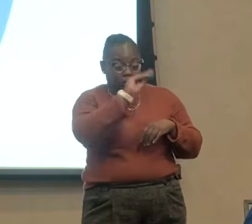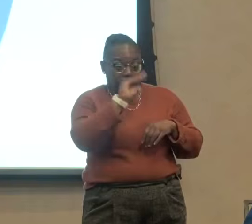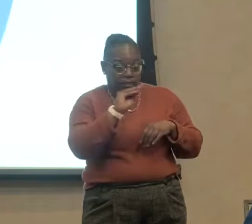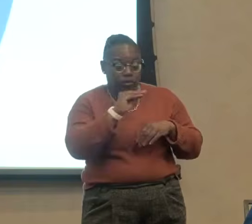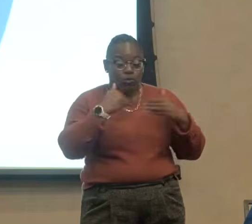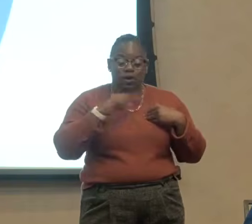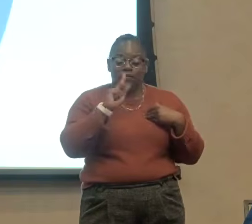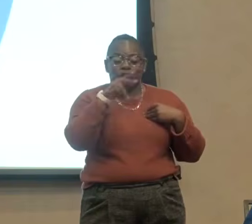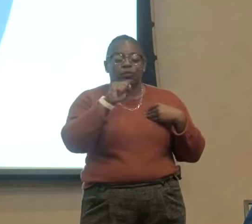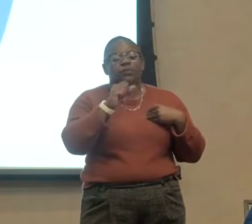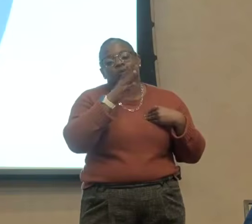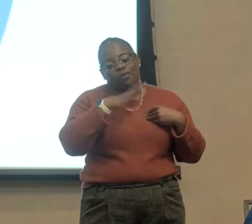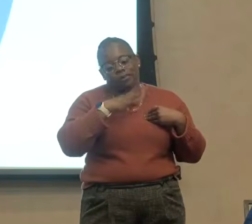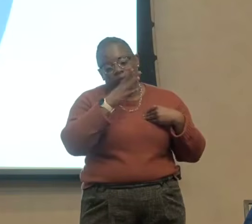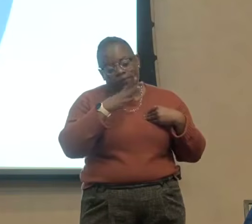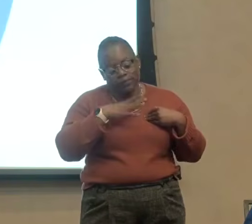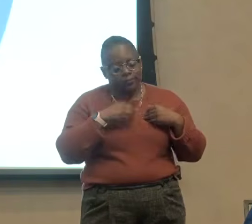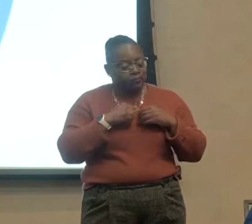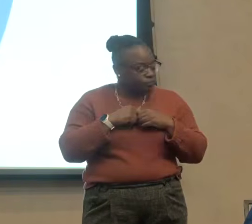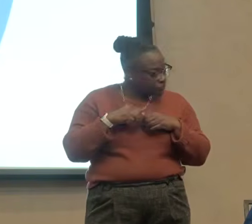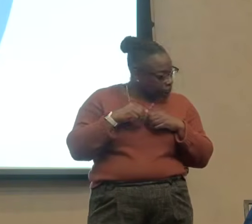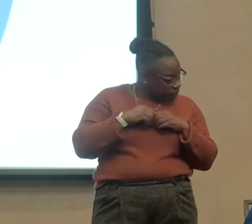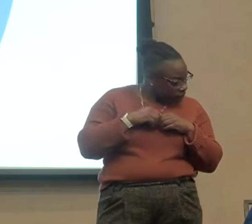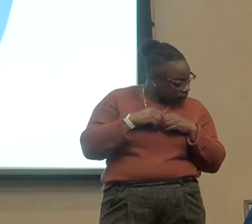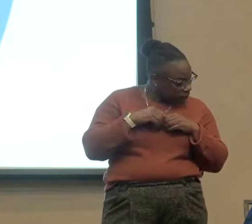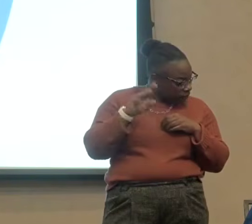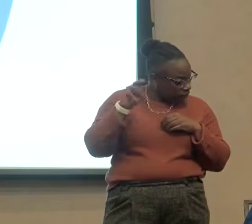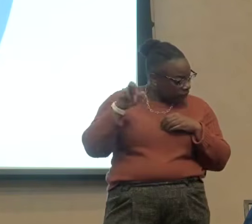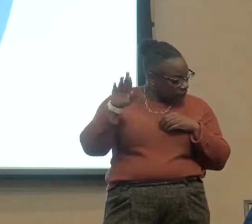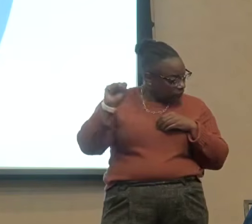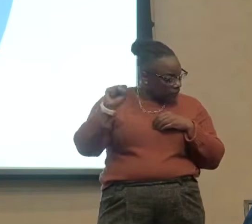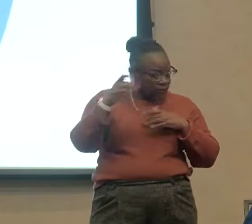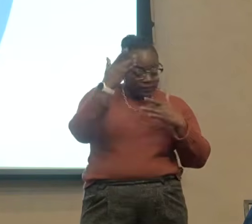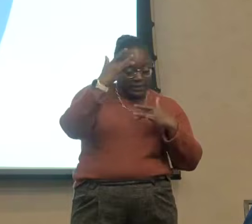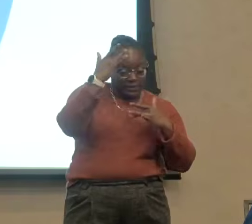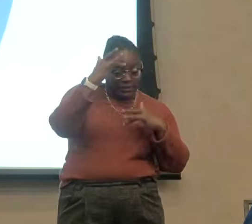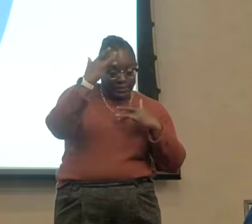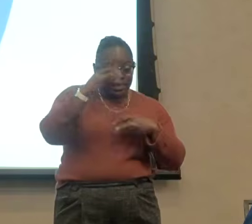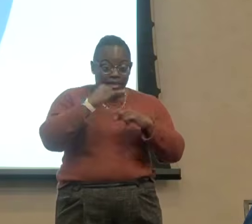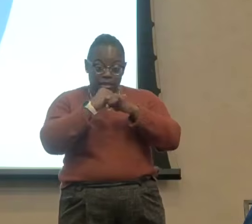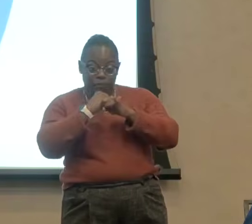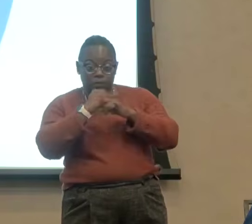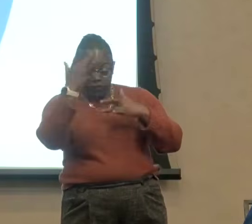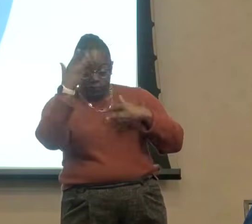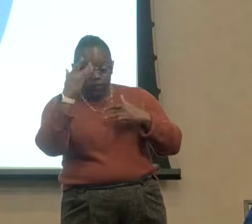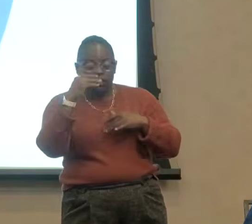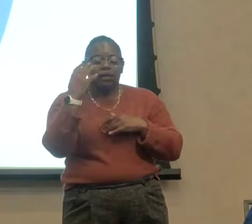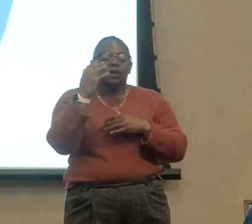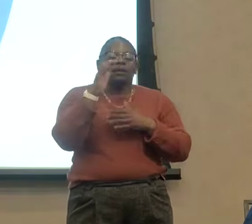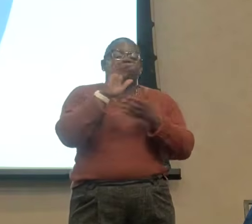females. Is Meniere's disease an autoimmune condition? Yes, it's